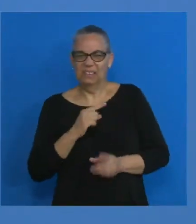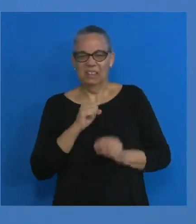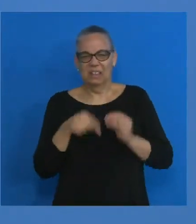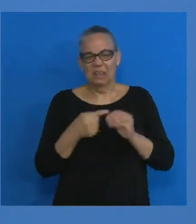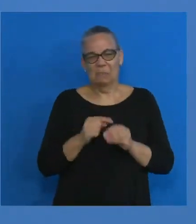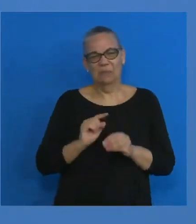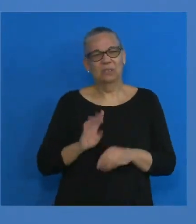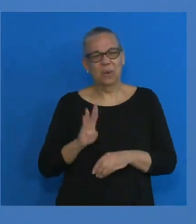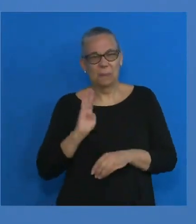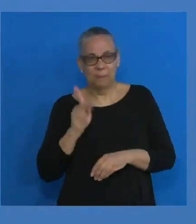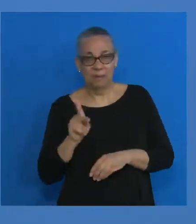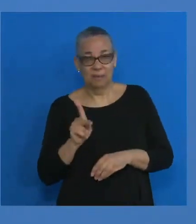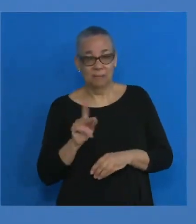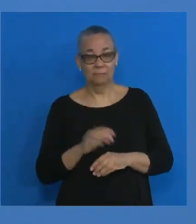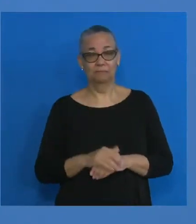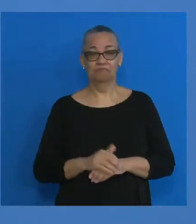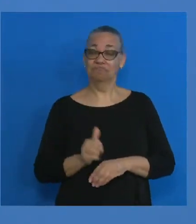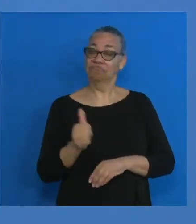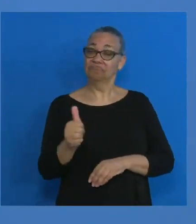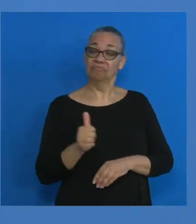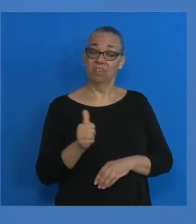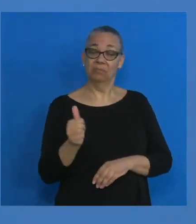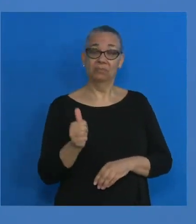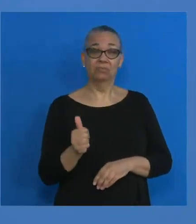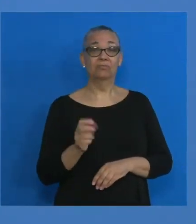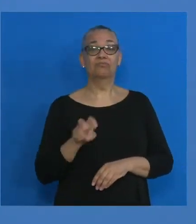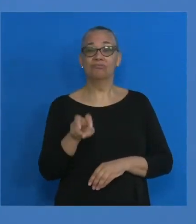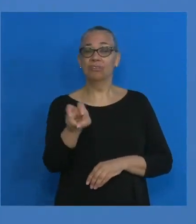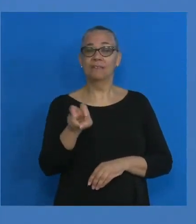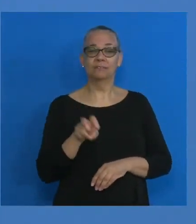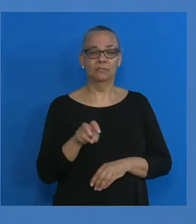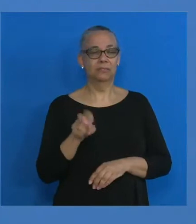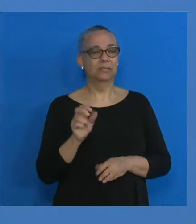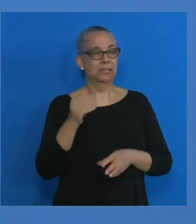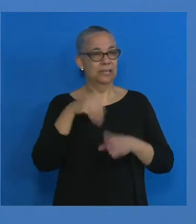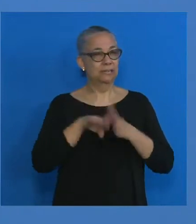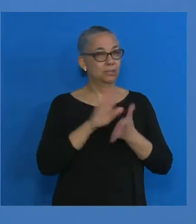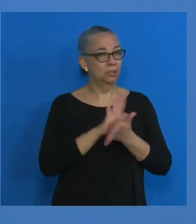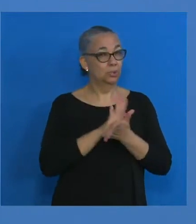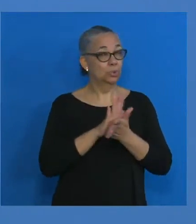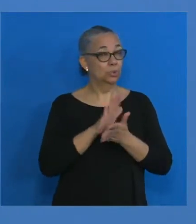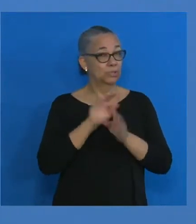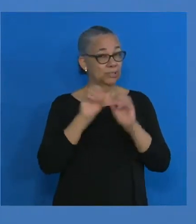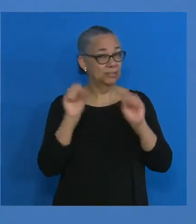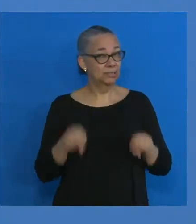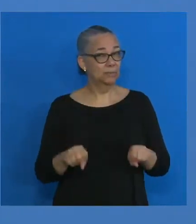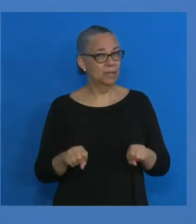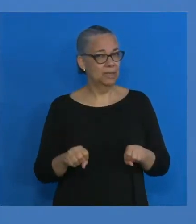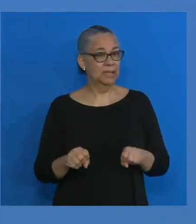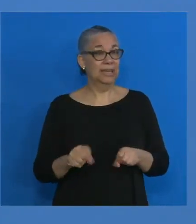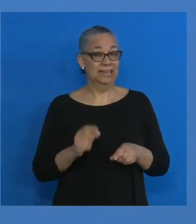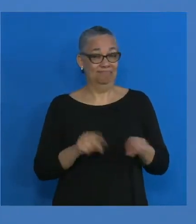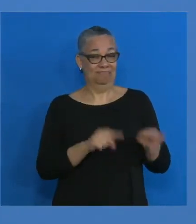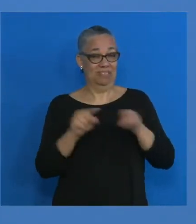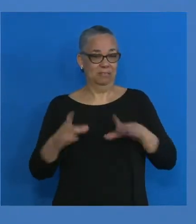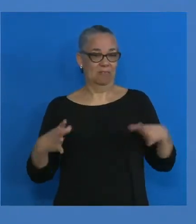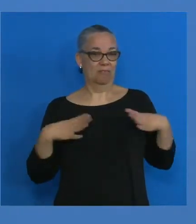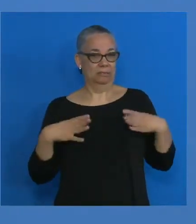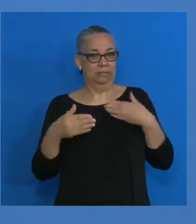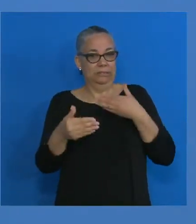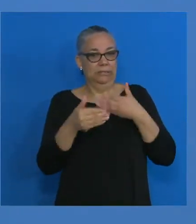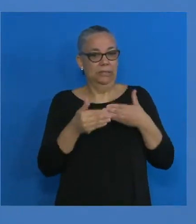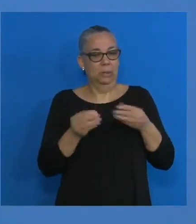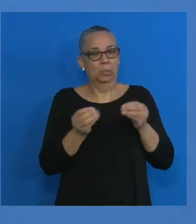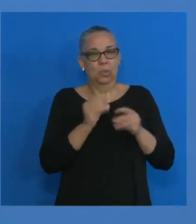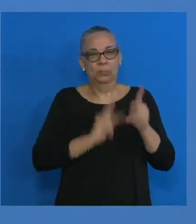Travel within the public school system. As we approach the holiday season, there is a possibility of more people traveling. As a reminder,